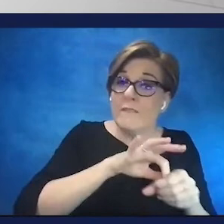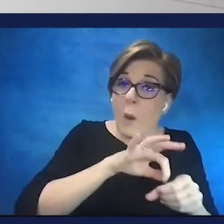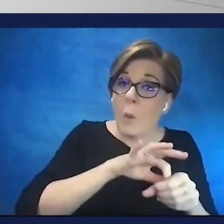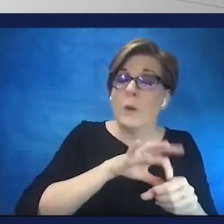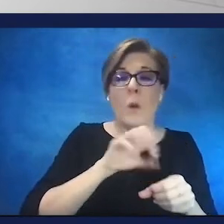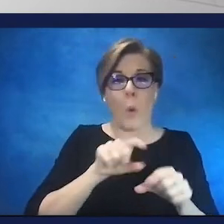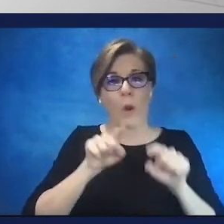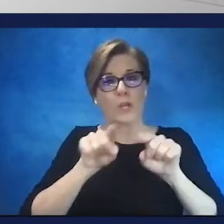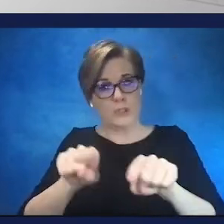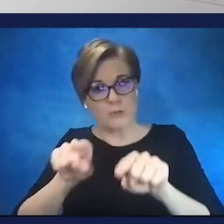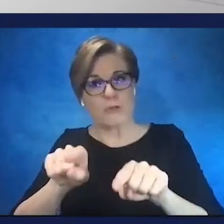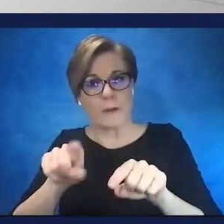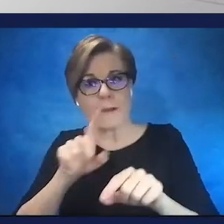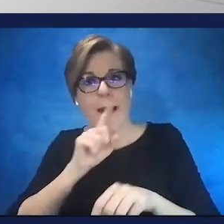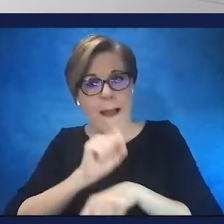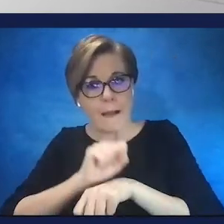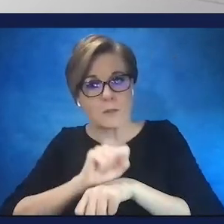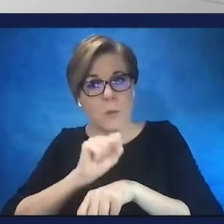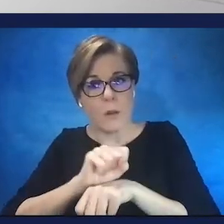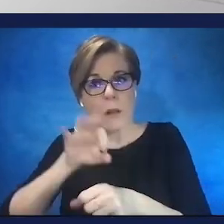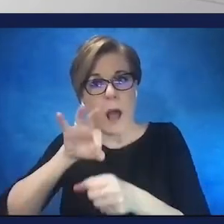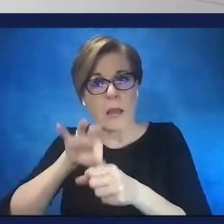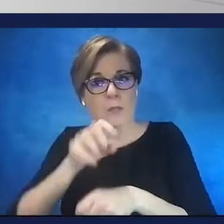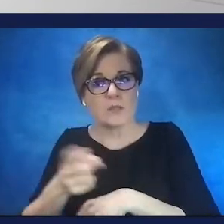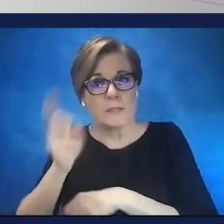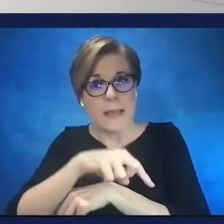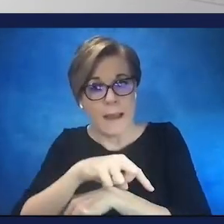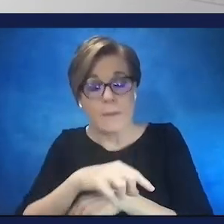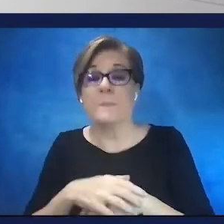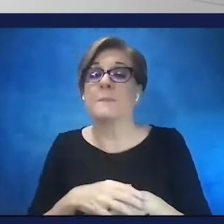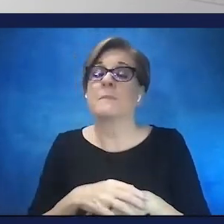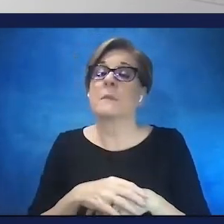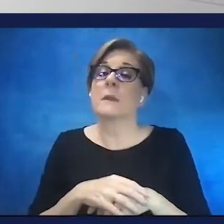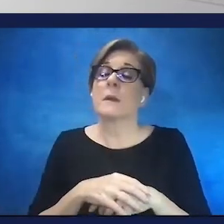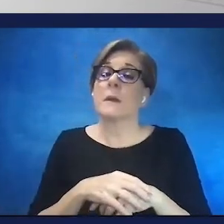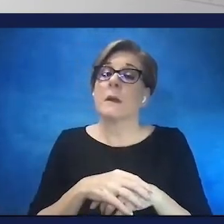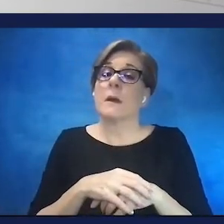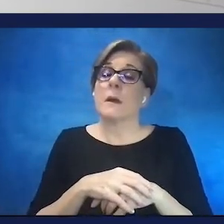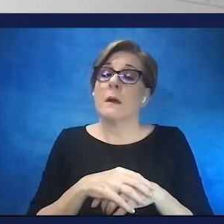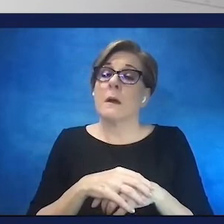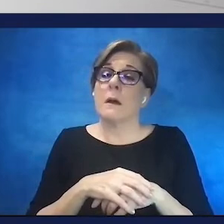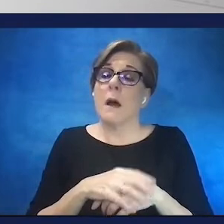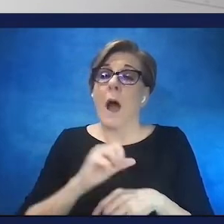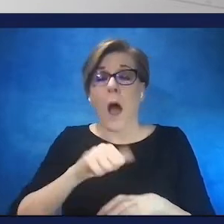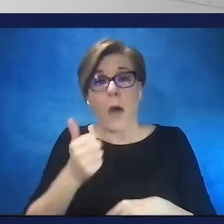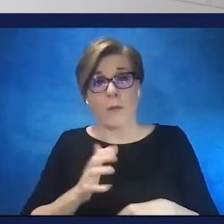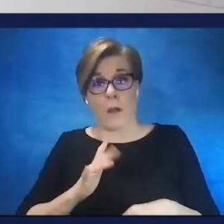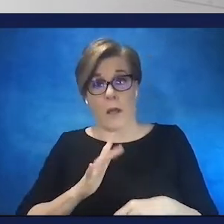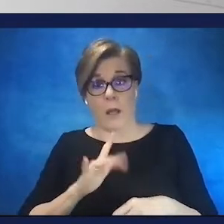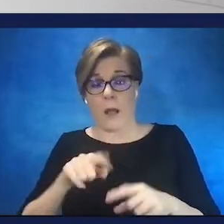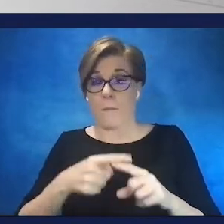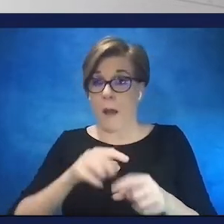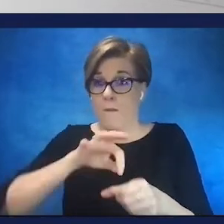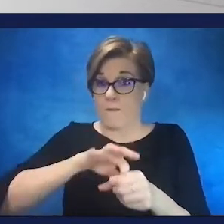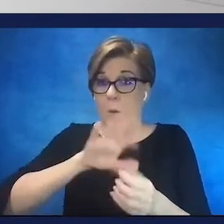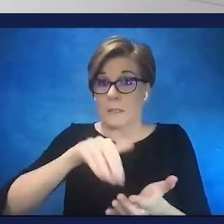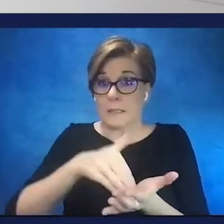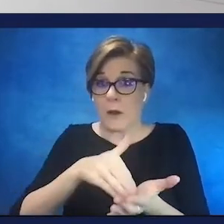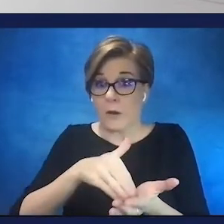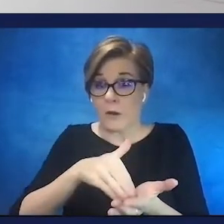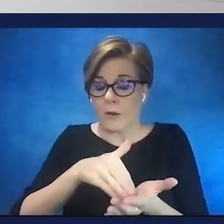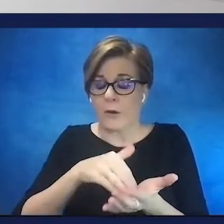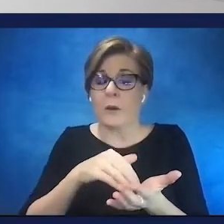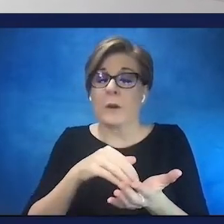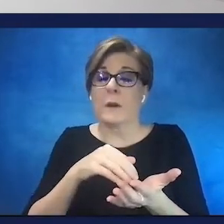voting or on election day. And another issue that vote centers solve is, not completely, but